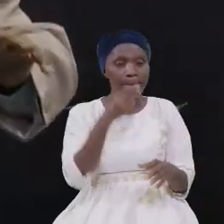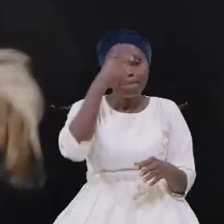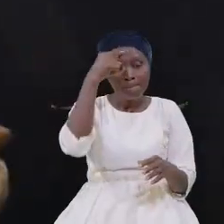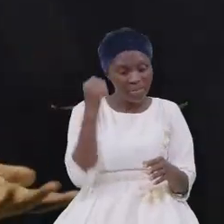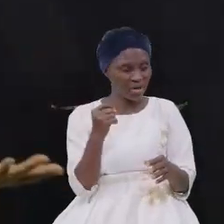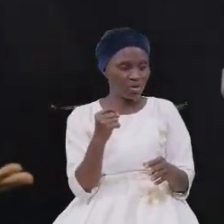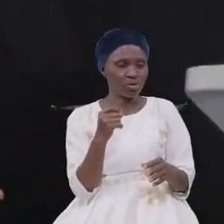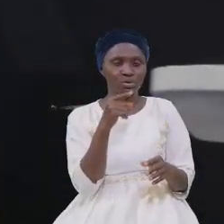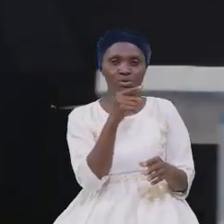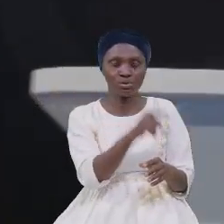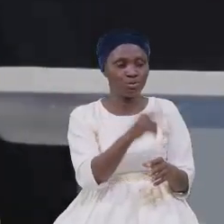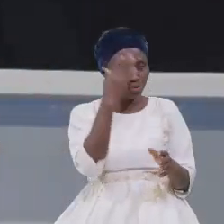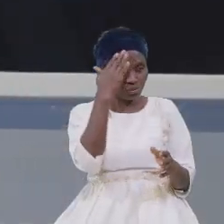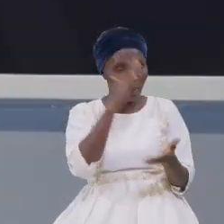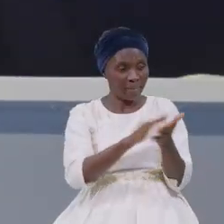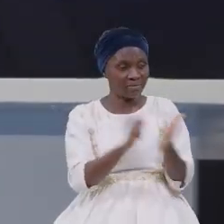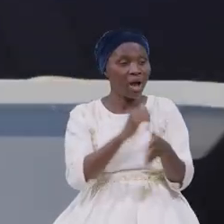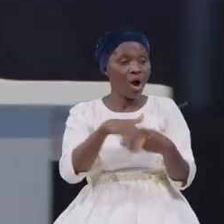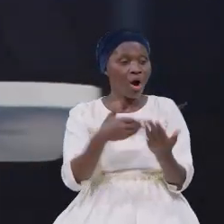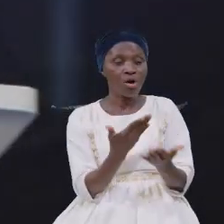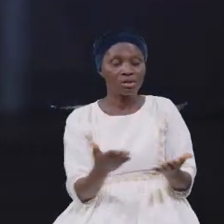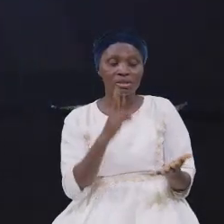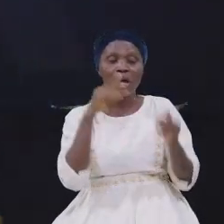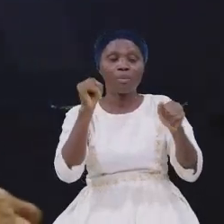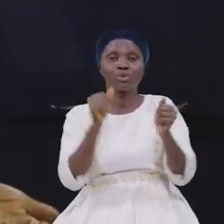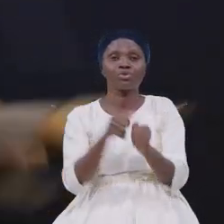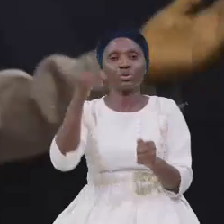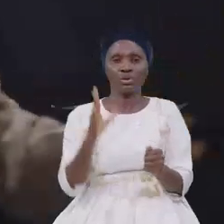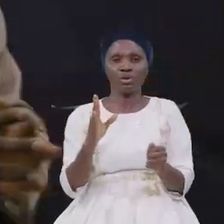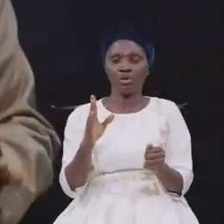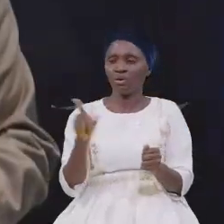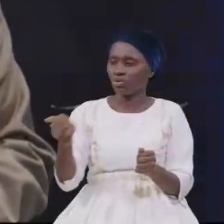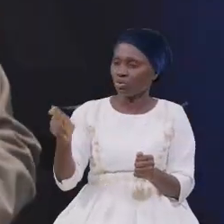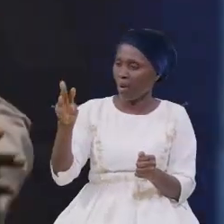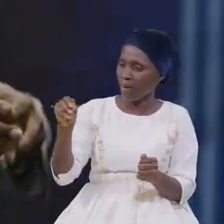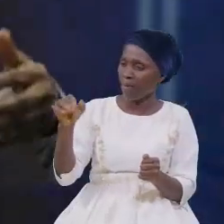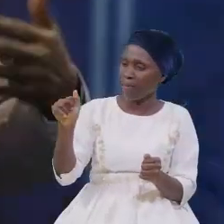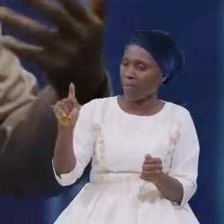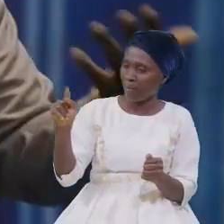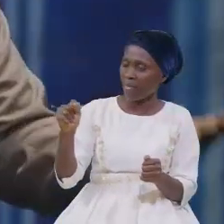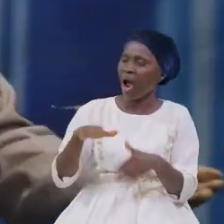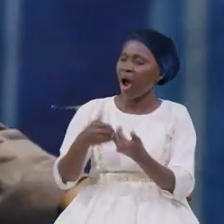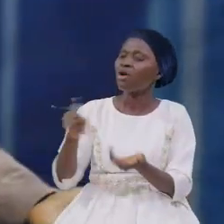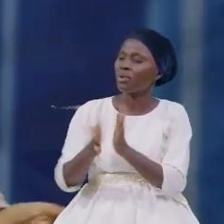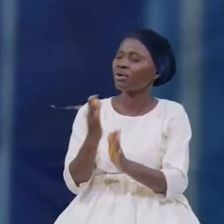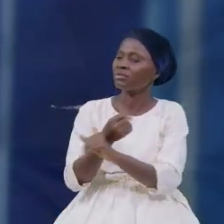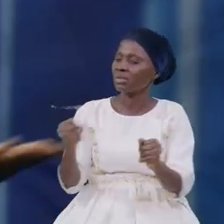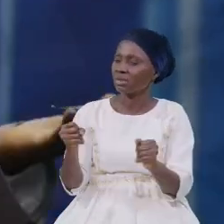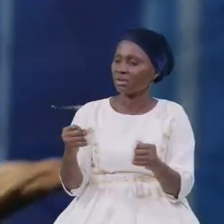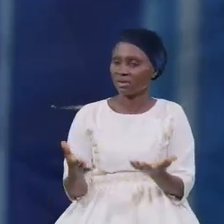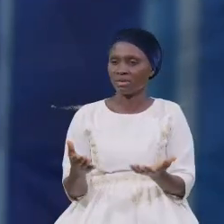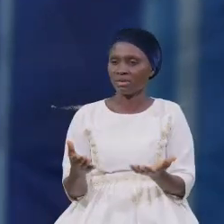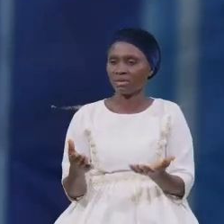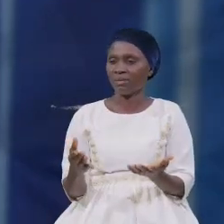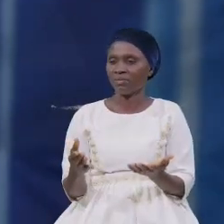Matthew, you understand how you yourself got saved, and you are asking who then can be saved? With God